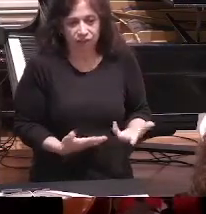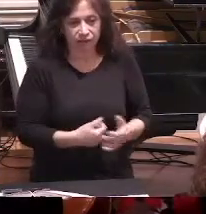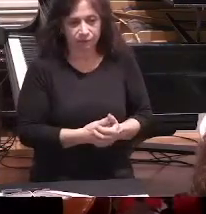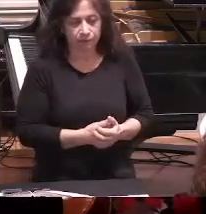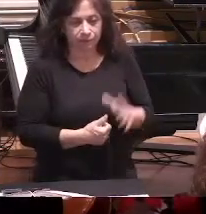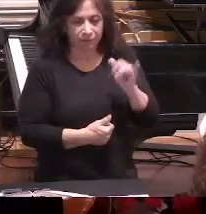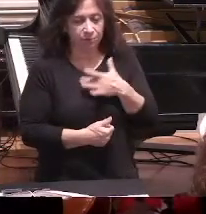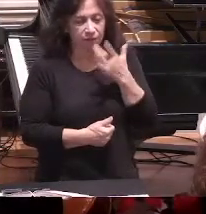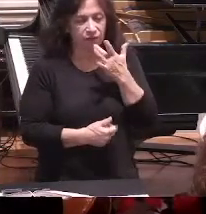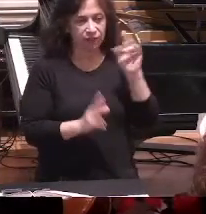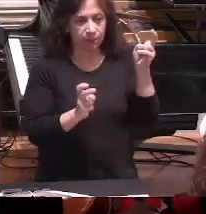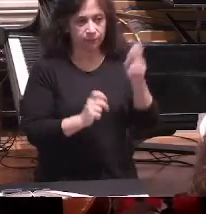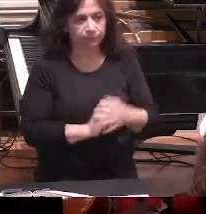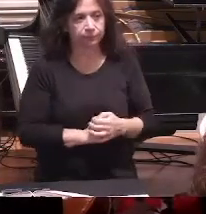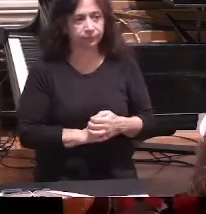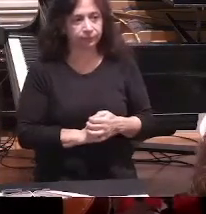flesh.